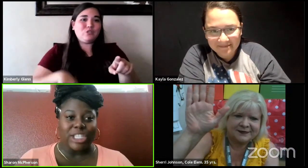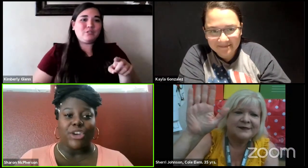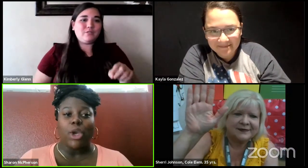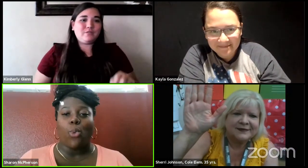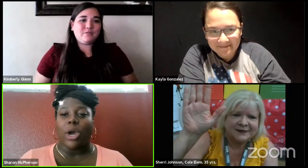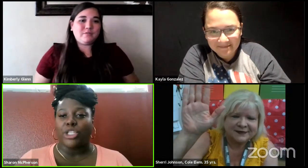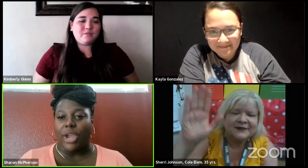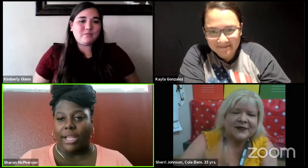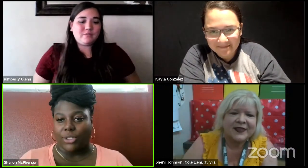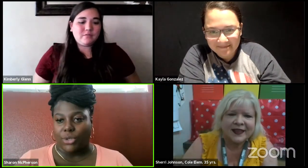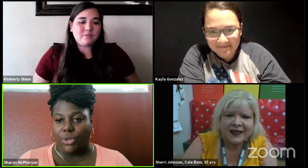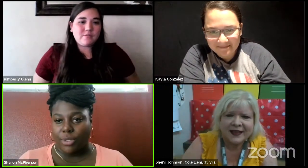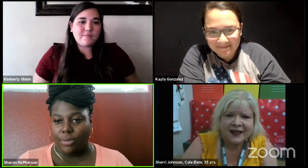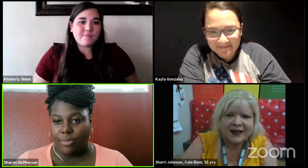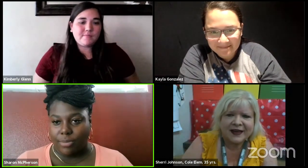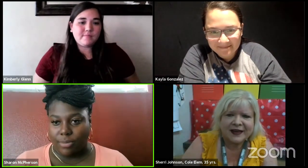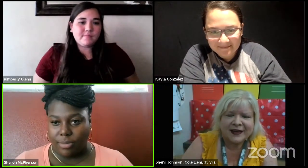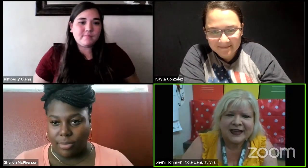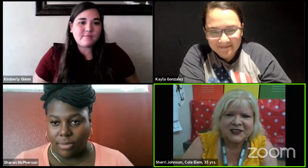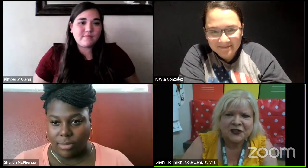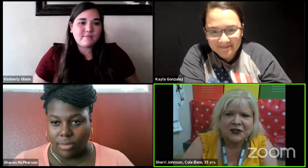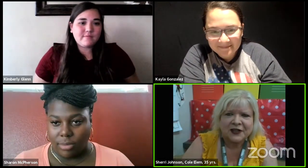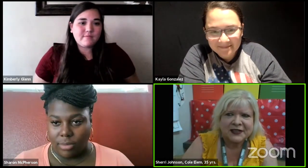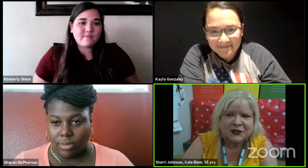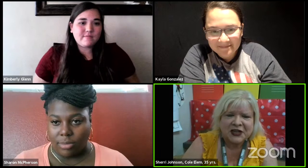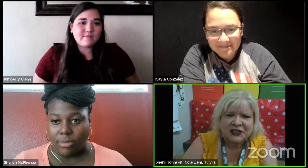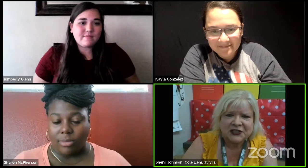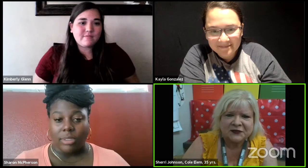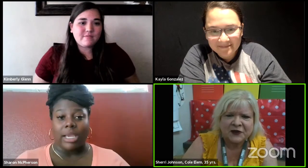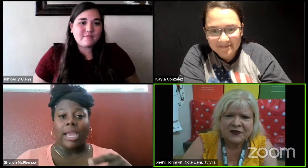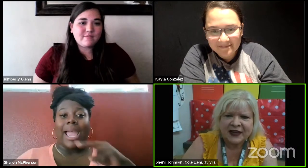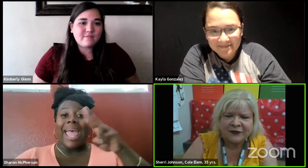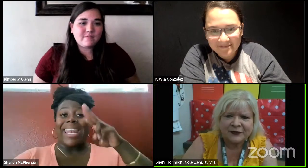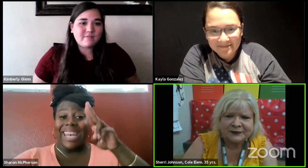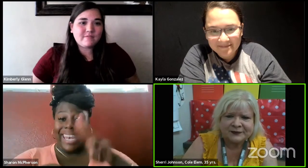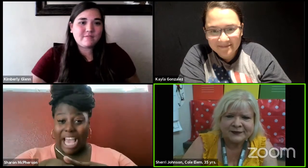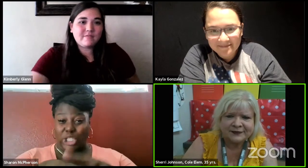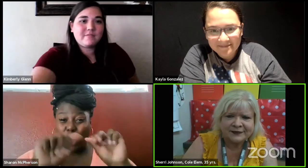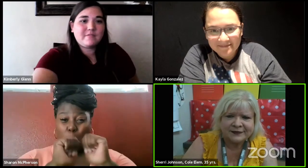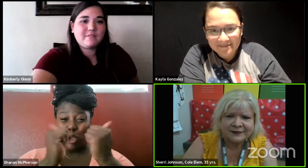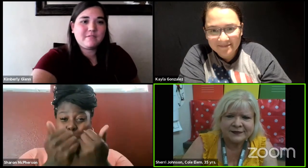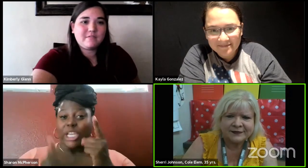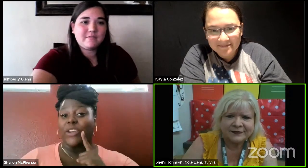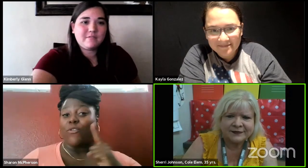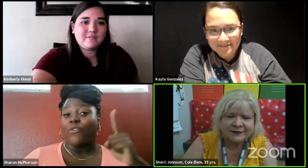All right, Sherry, what is your answer? National Association of the Deaf.